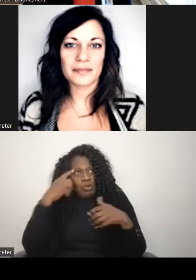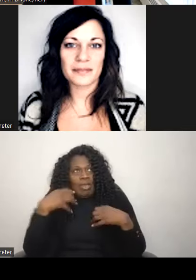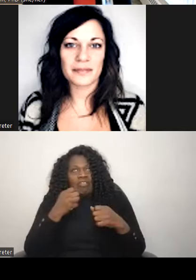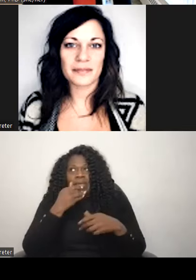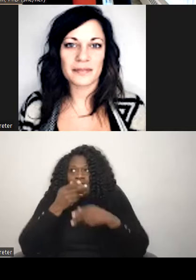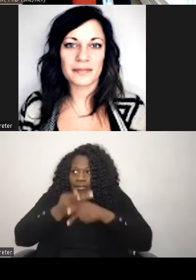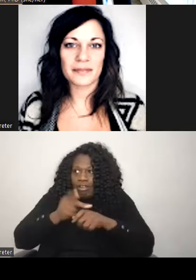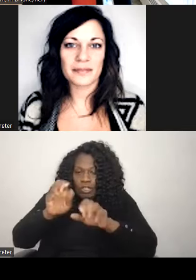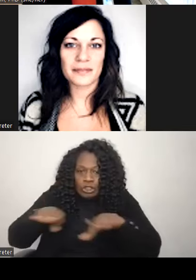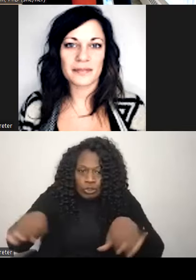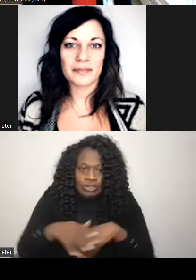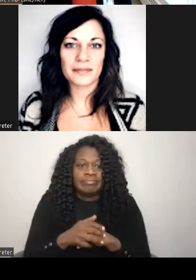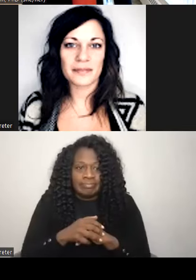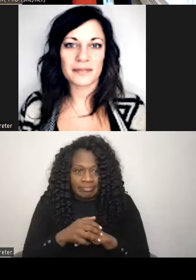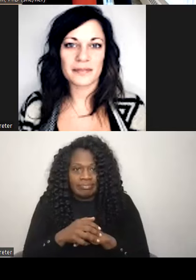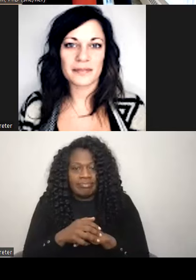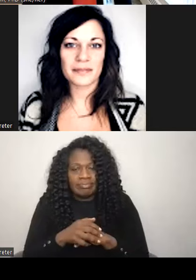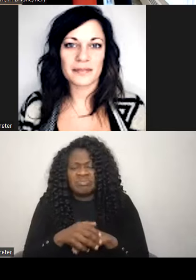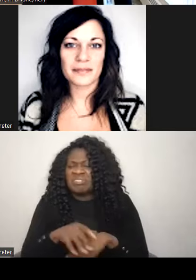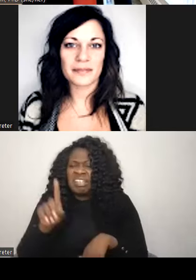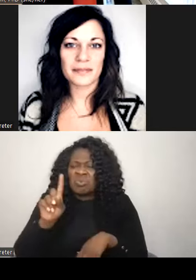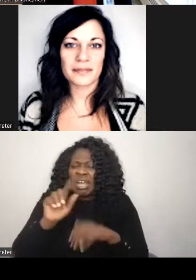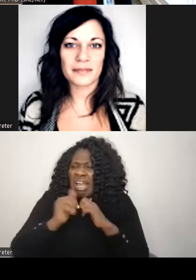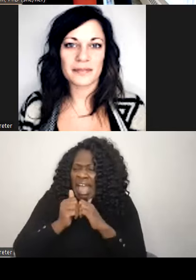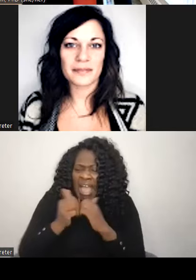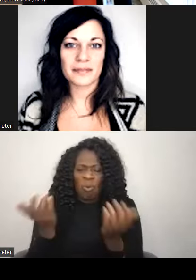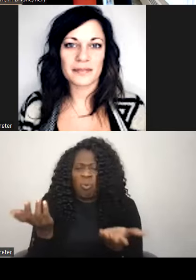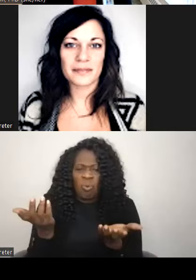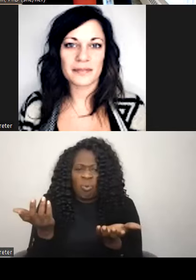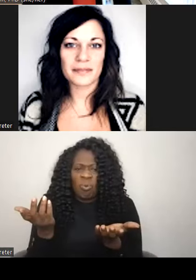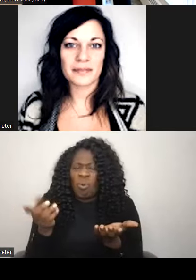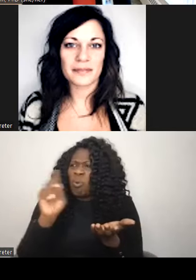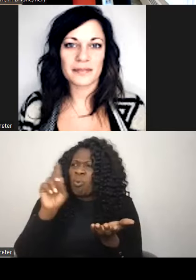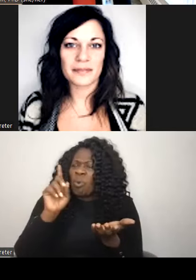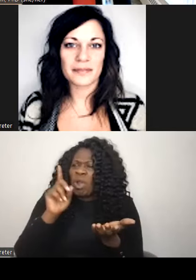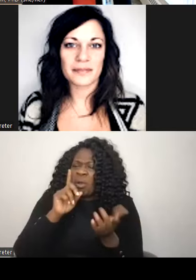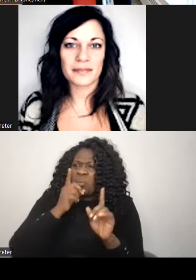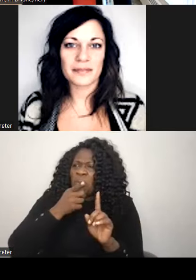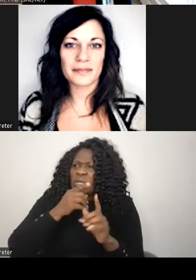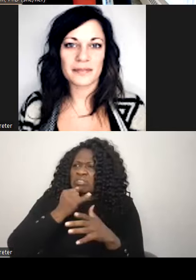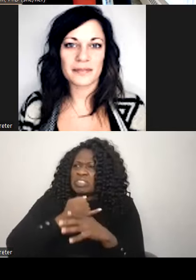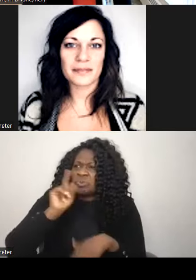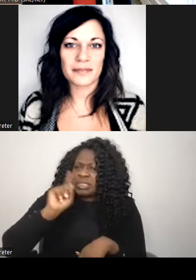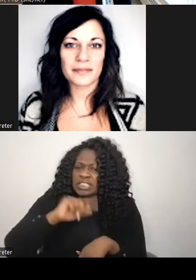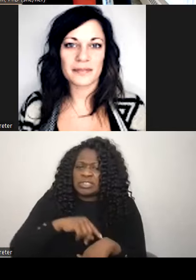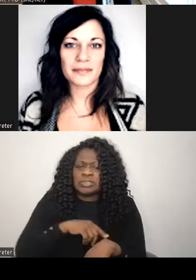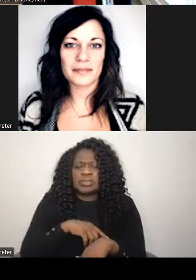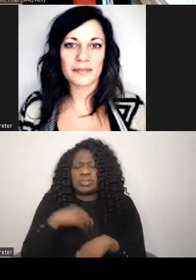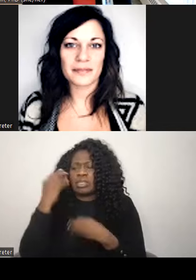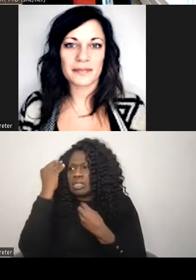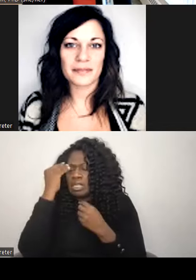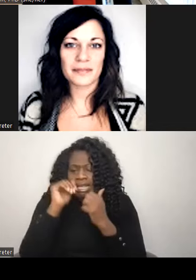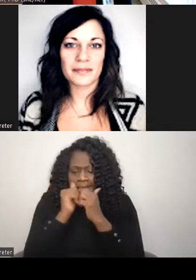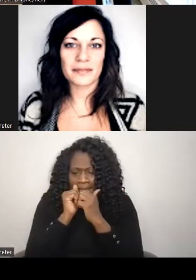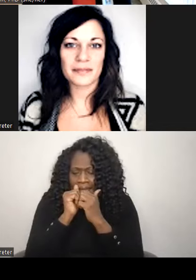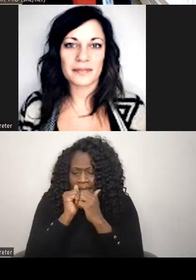children. So where and how do we do this? Where are our points of intervention? As we think about how